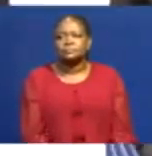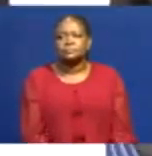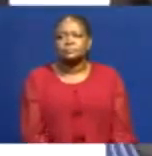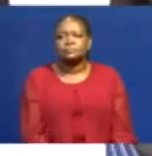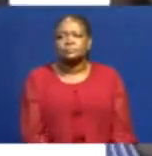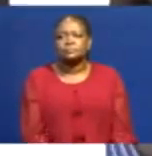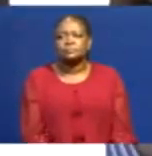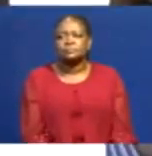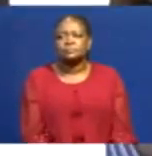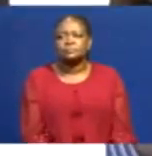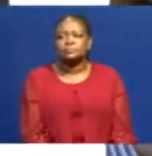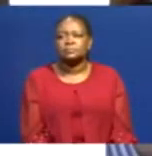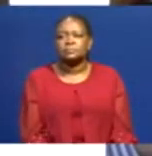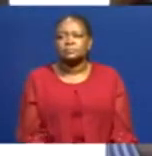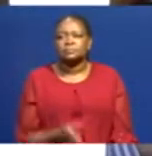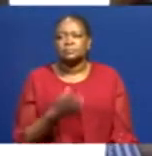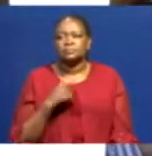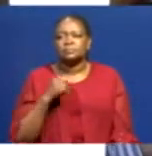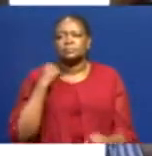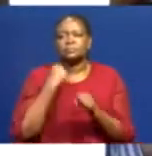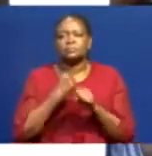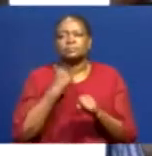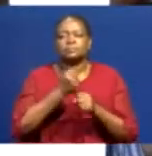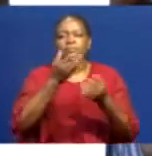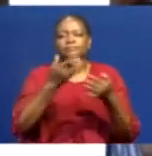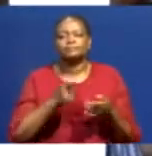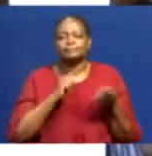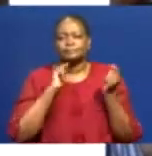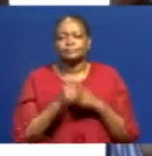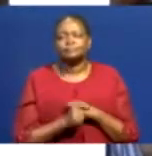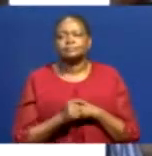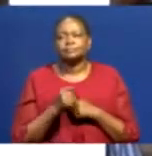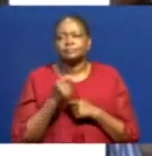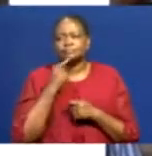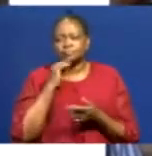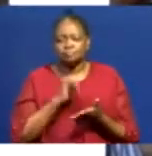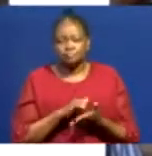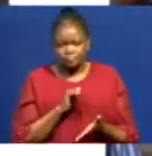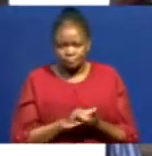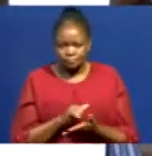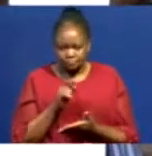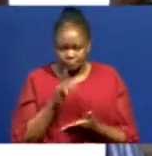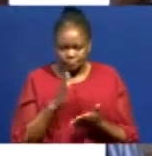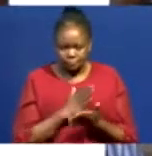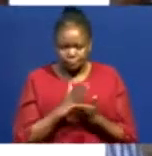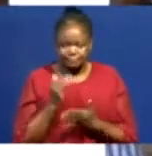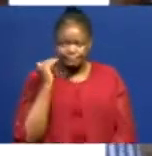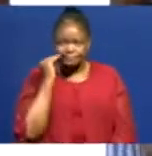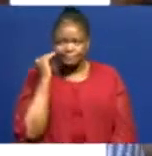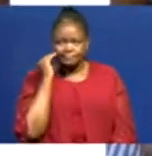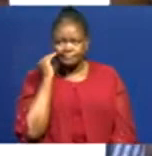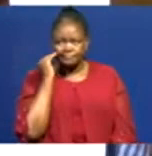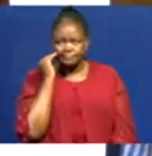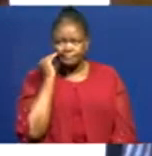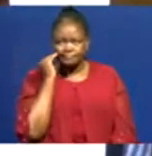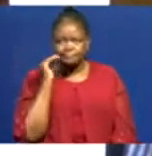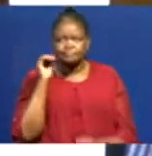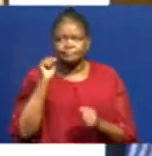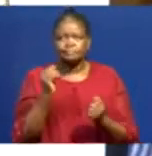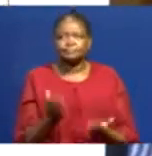That I want to work to make a change so that the health sector in Siaya can